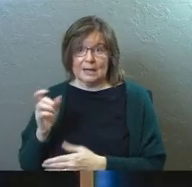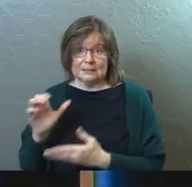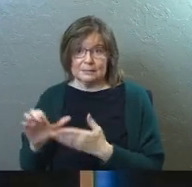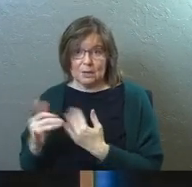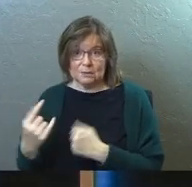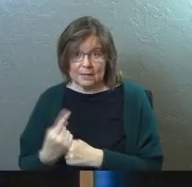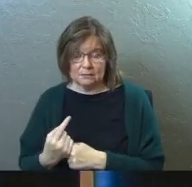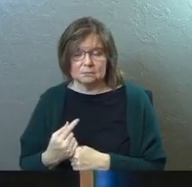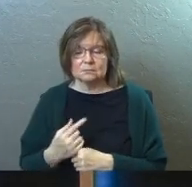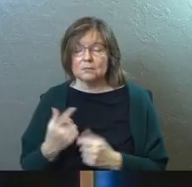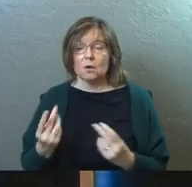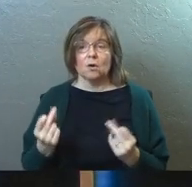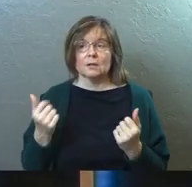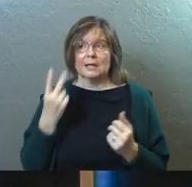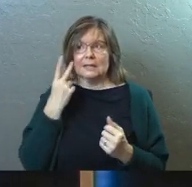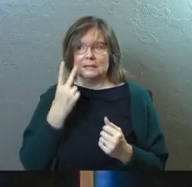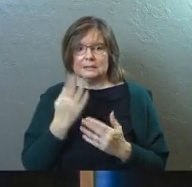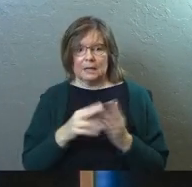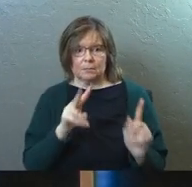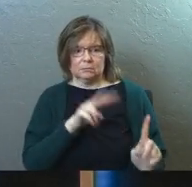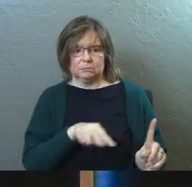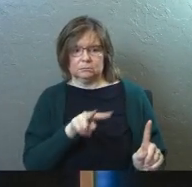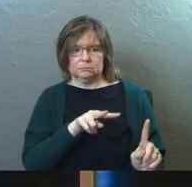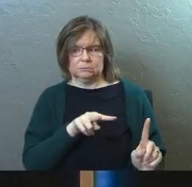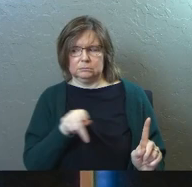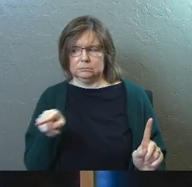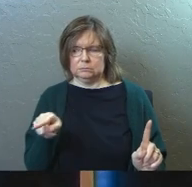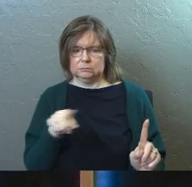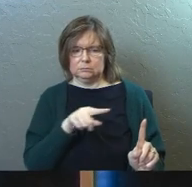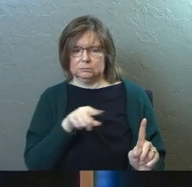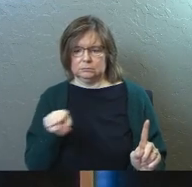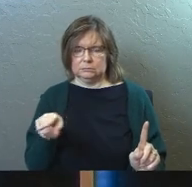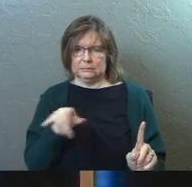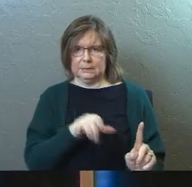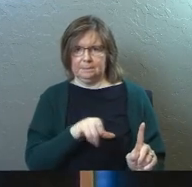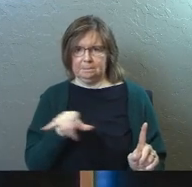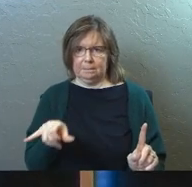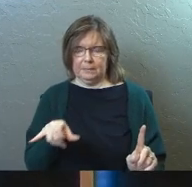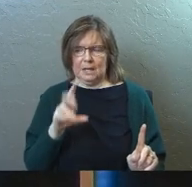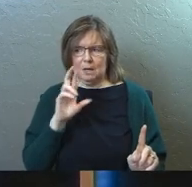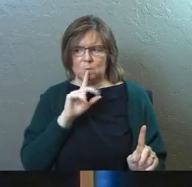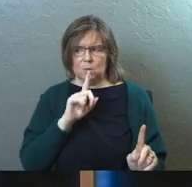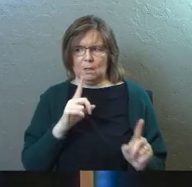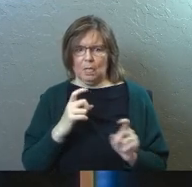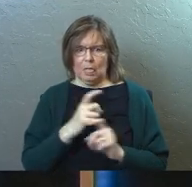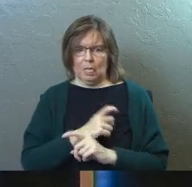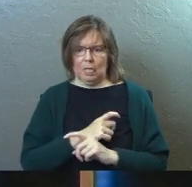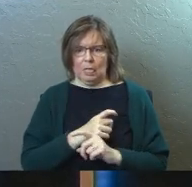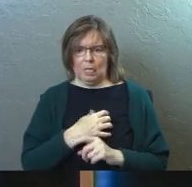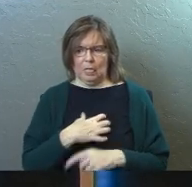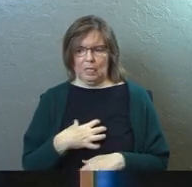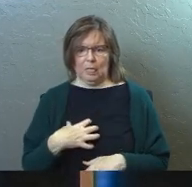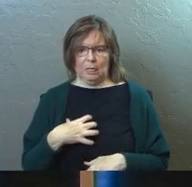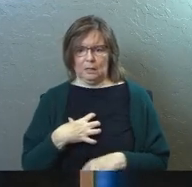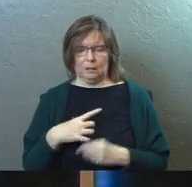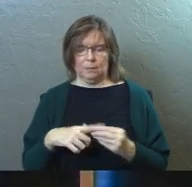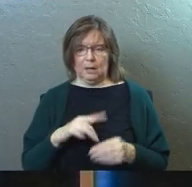today, and all of a sudden I see some of this stuff showing up in my child, and I'm really complicated about it.